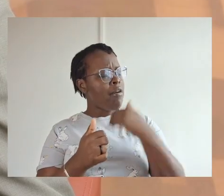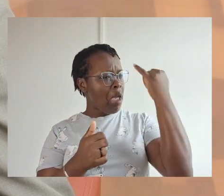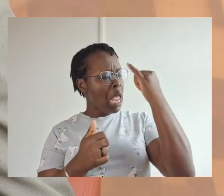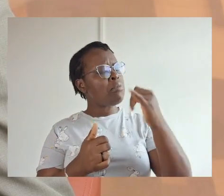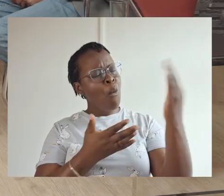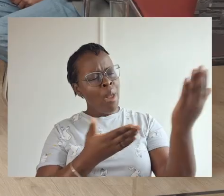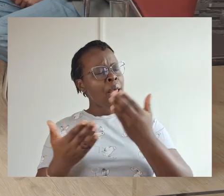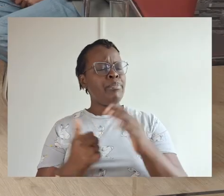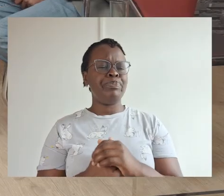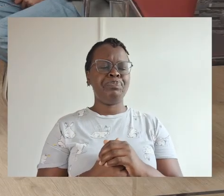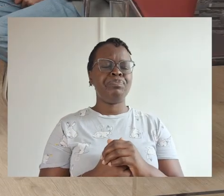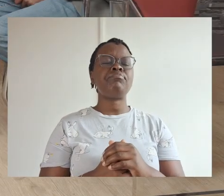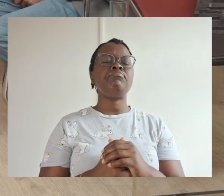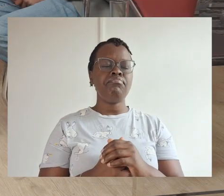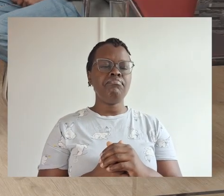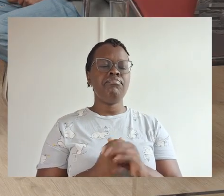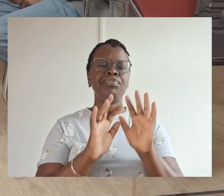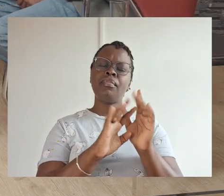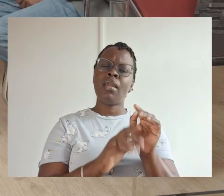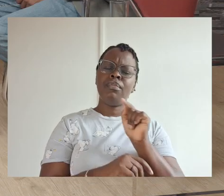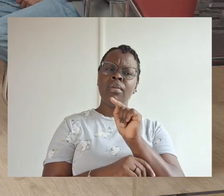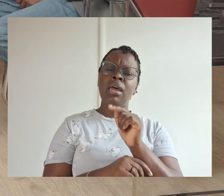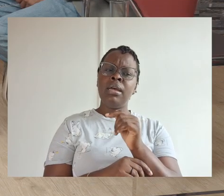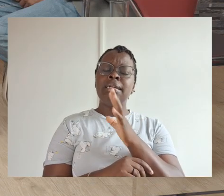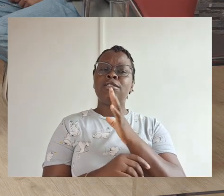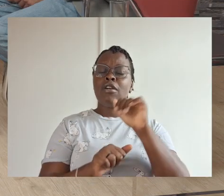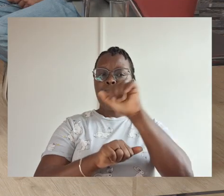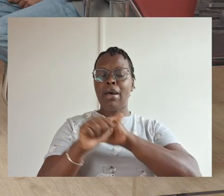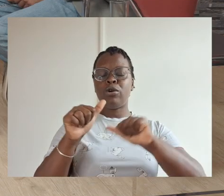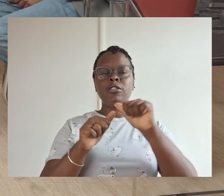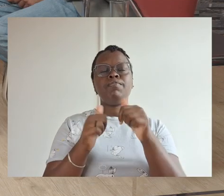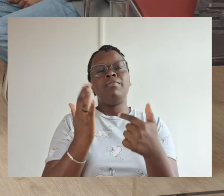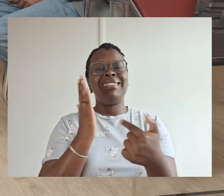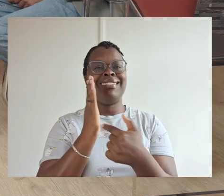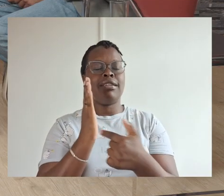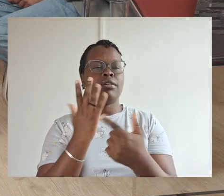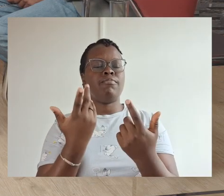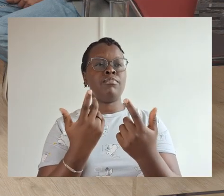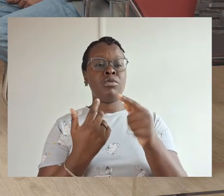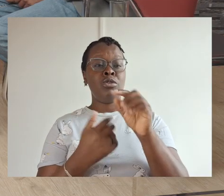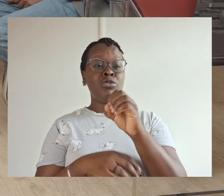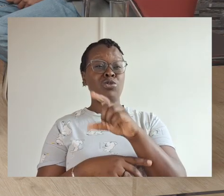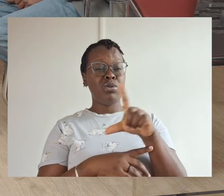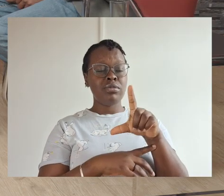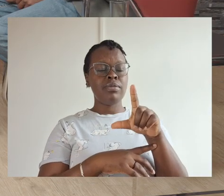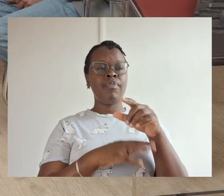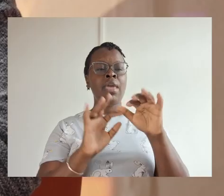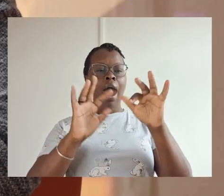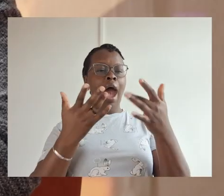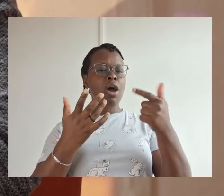and travel. Abdinoor, let's talk about technology tools or platforms. What are you using currently with the refugee learners, and